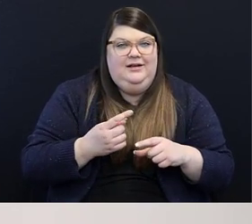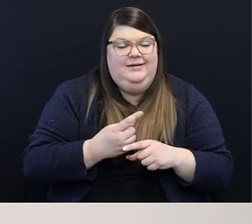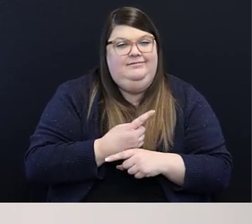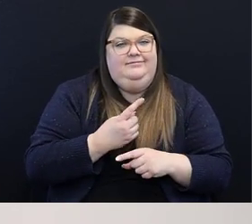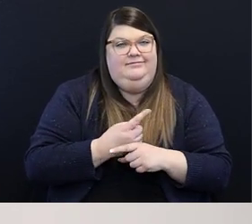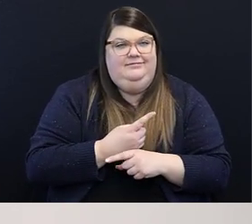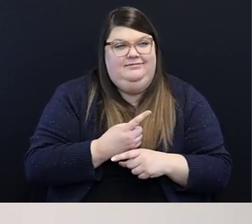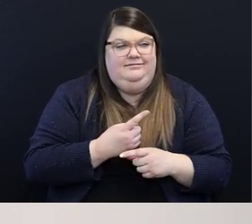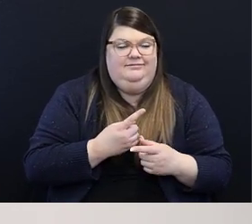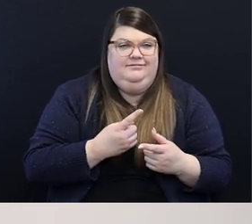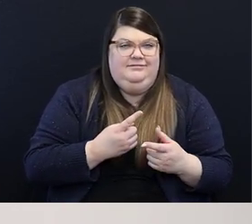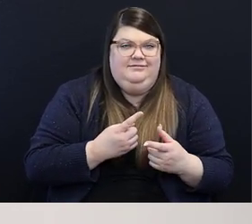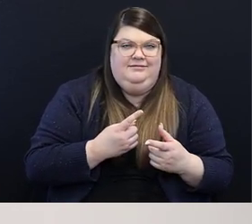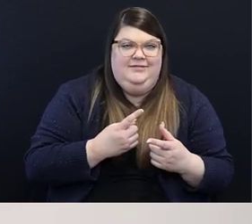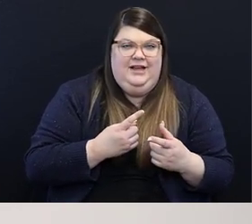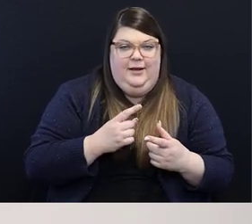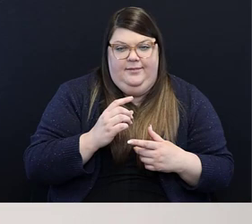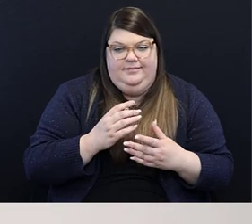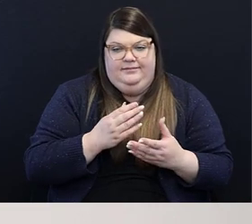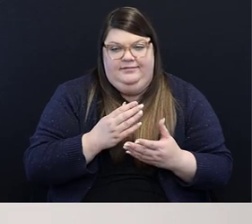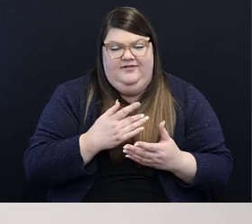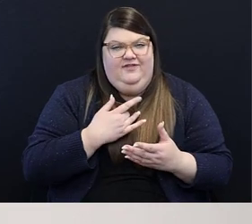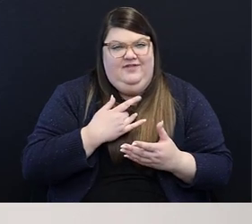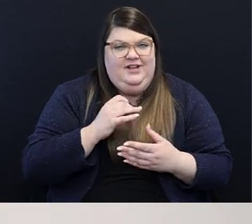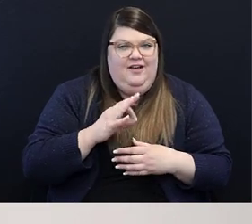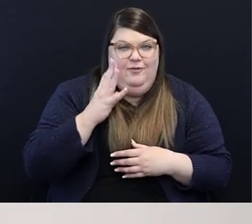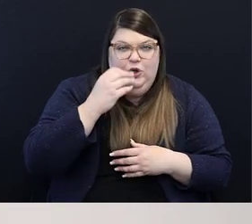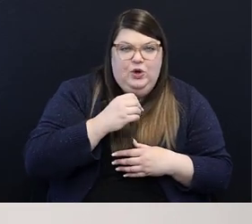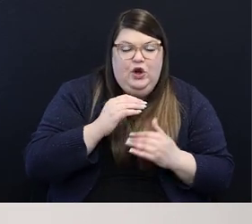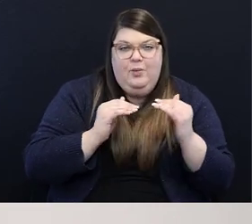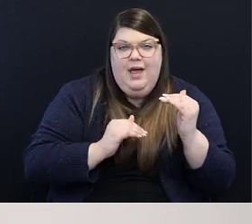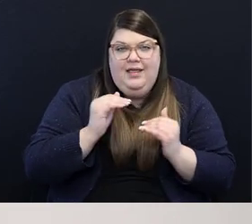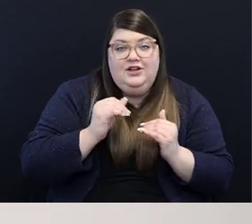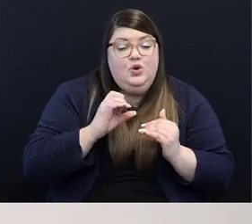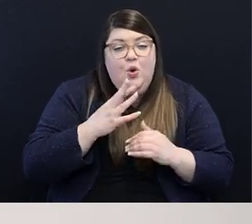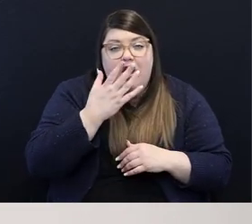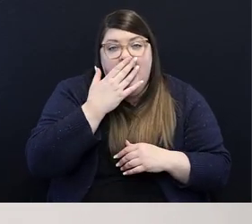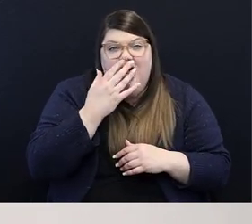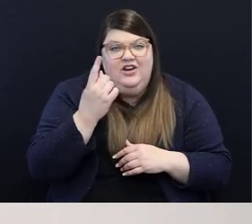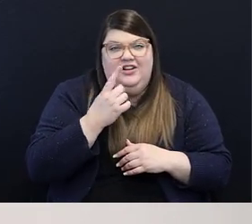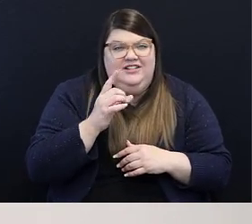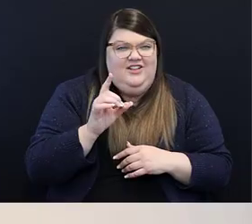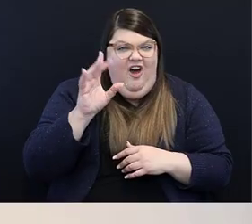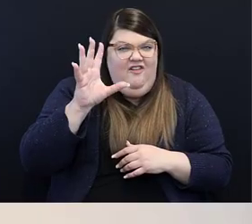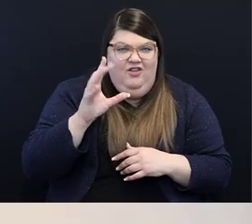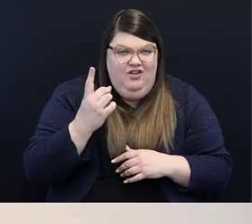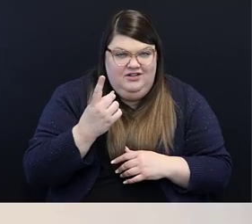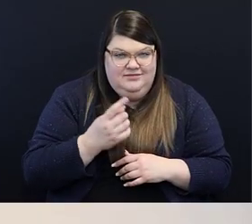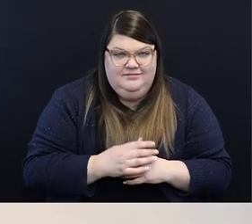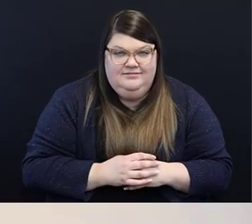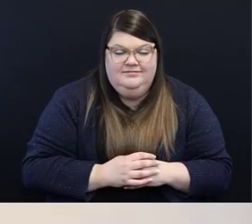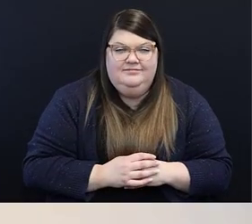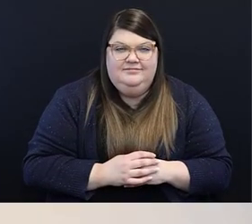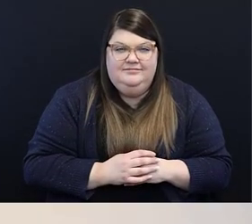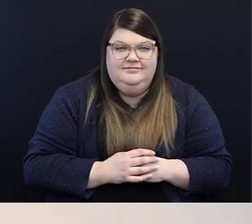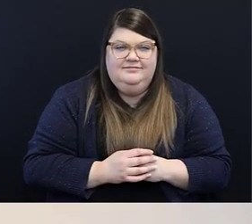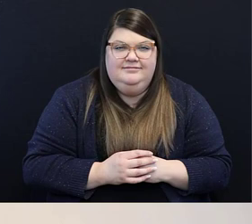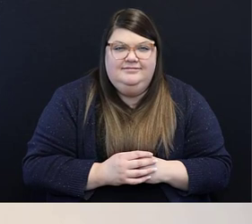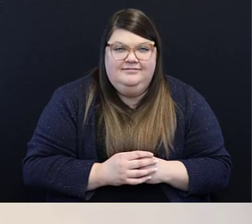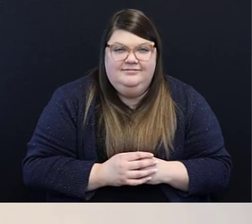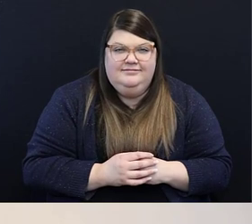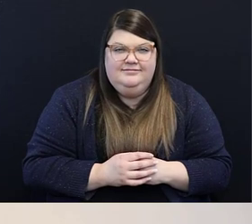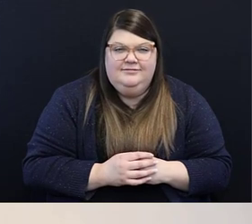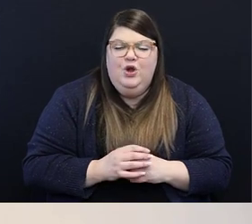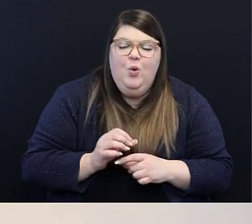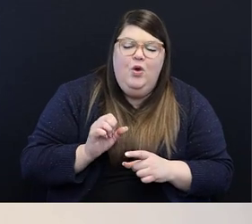beauty or balance, or a color that's kind of awful. Mm-hmm. Well, we'll get back to beauty